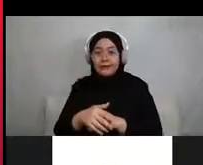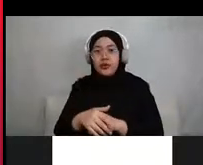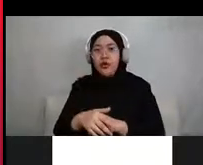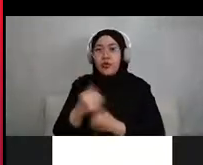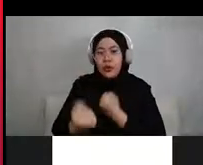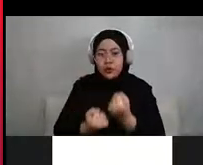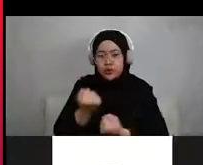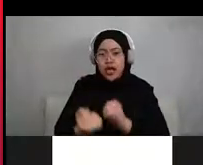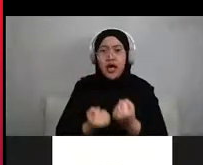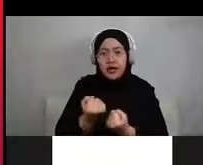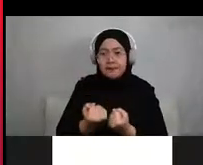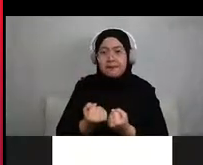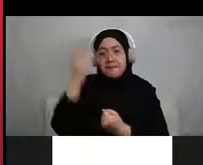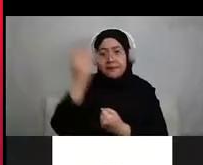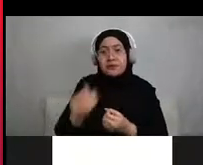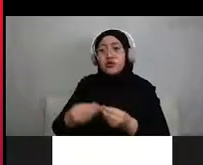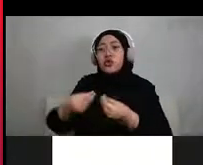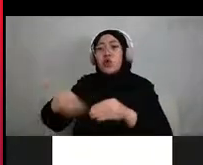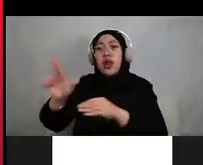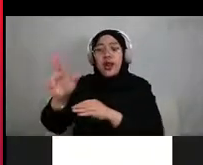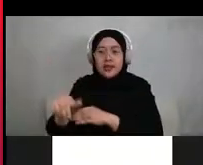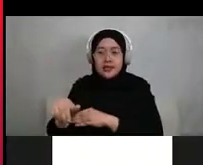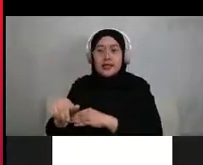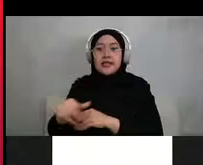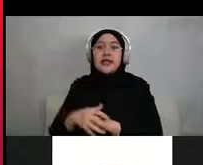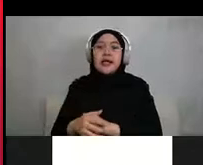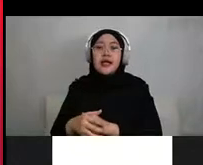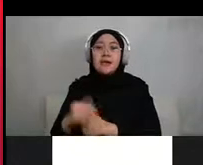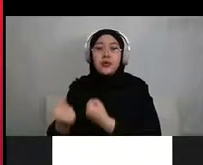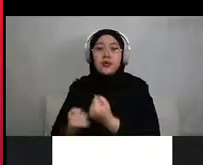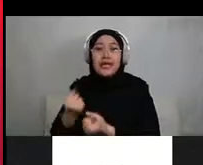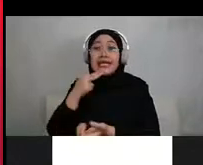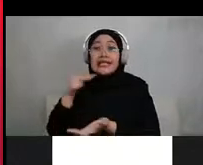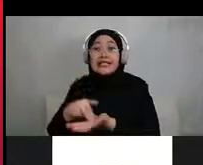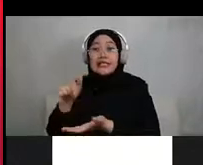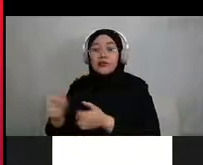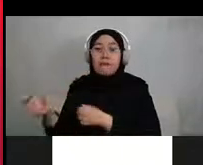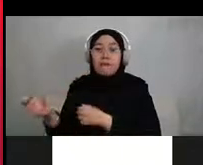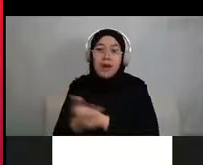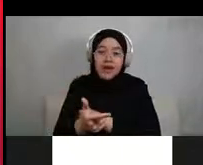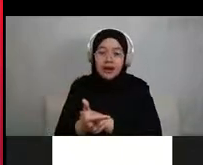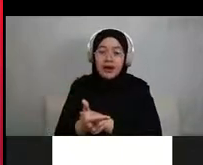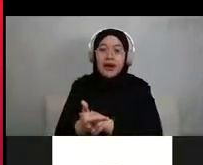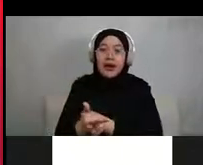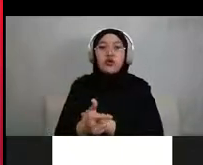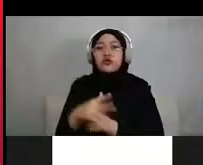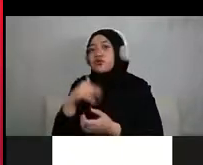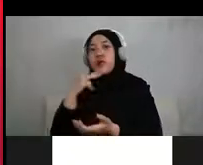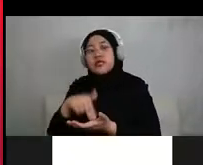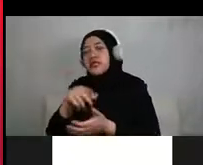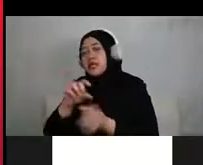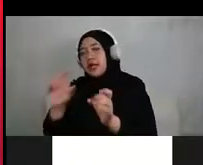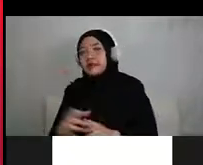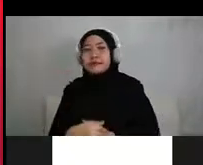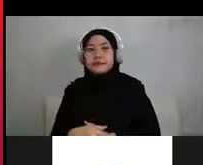to the bus operating companies and who pay the lease rent, which may be higher than the debt that they were